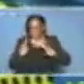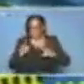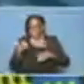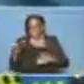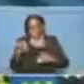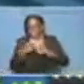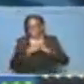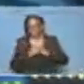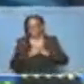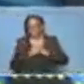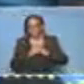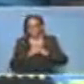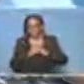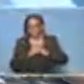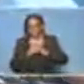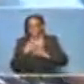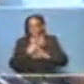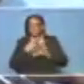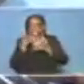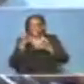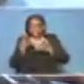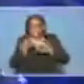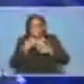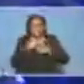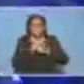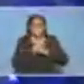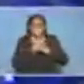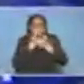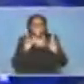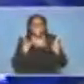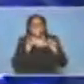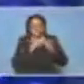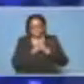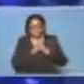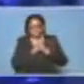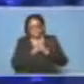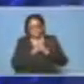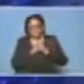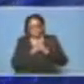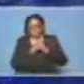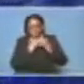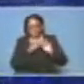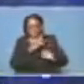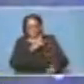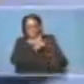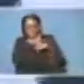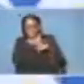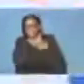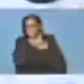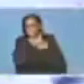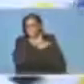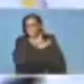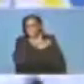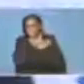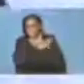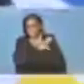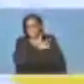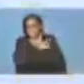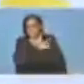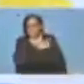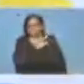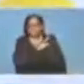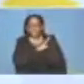selling. We just wanted to make it different. Well-known local designer April Burrows is excited to